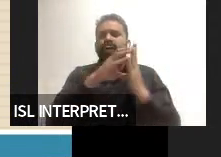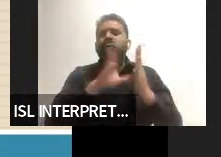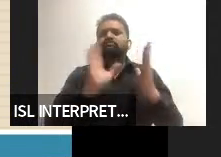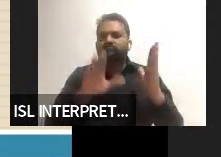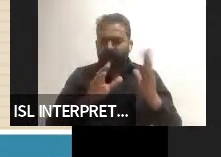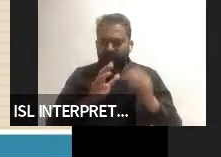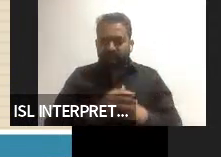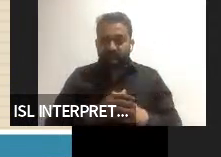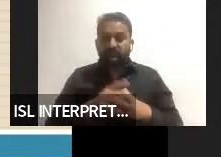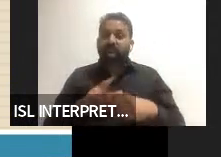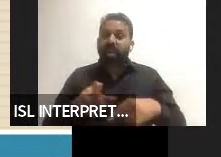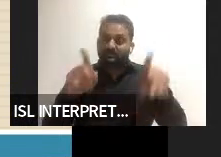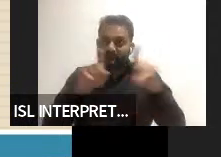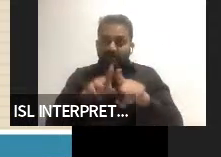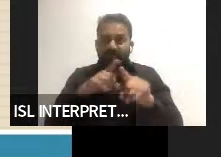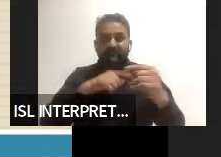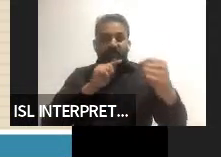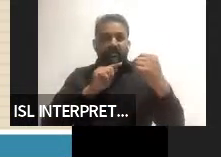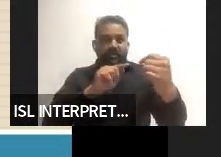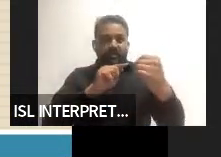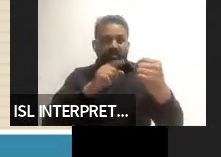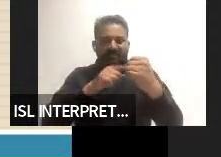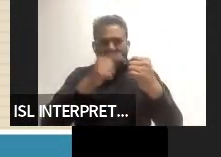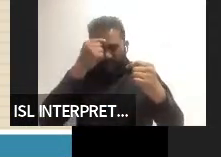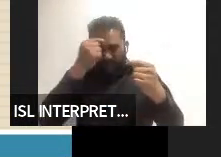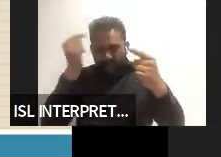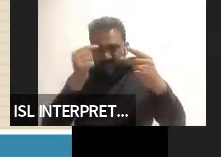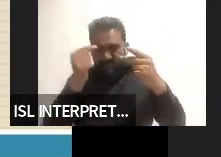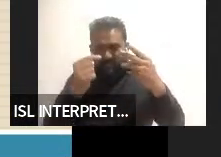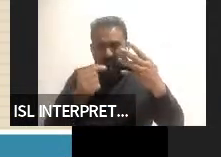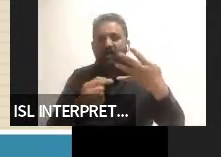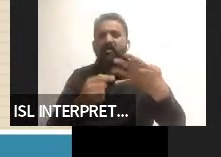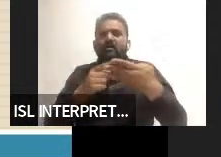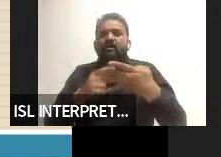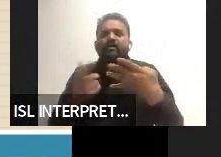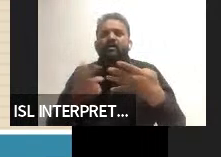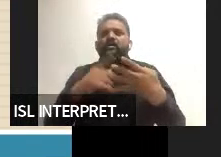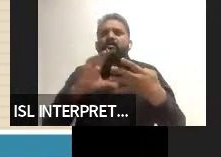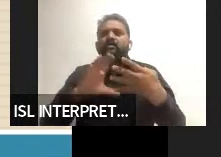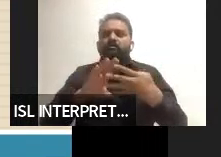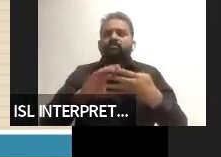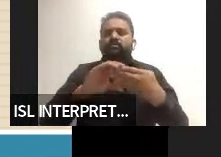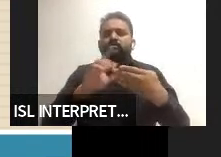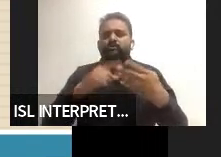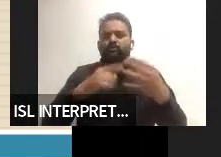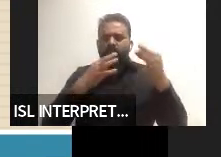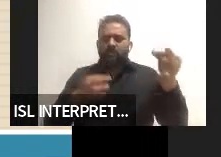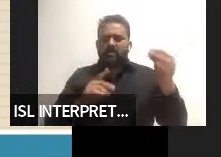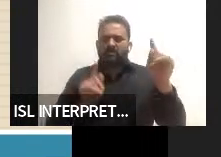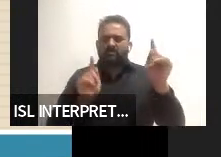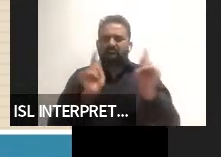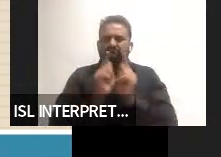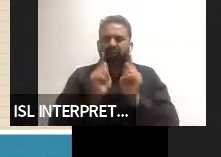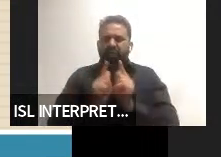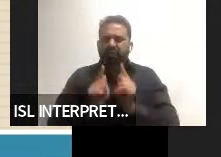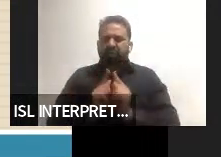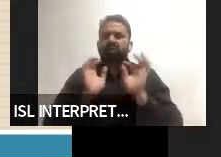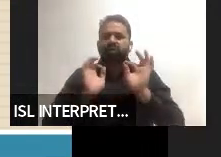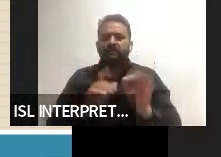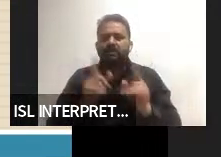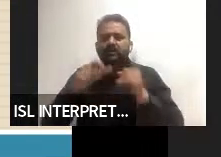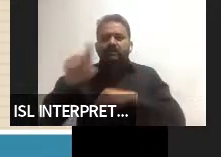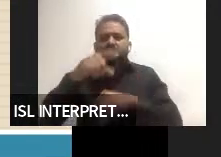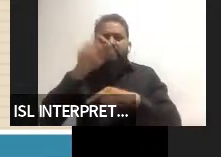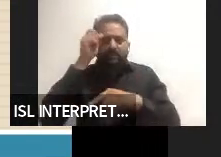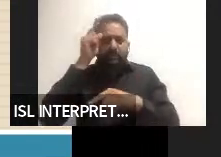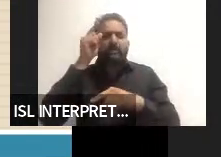the summary of arguments on the 4 issues, if possible, keep it in one page. Just a short summary so that people will understand that what